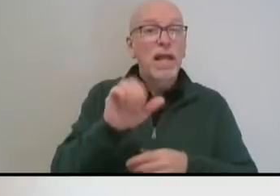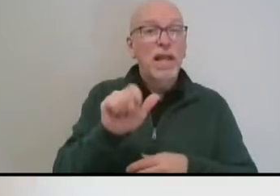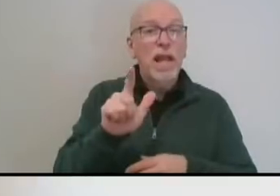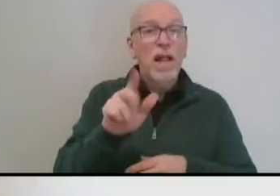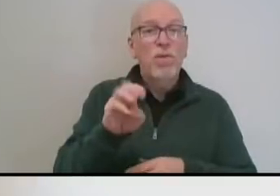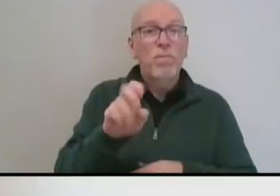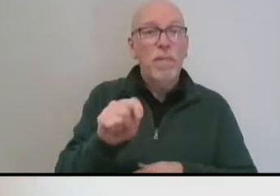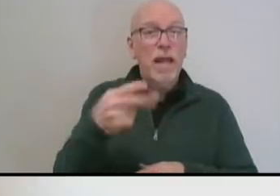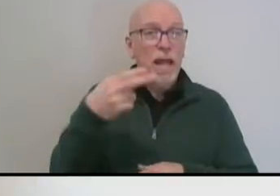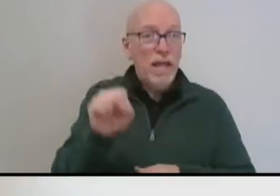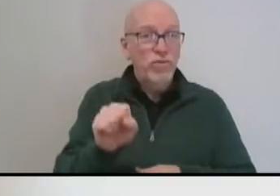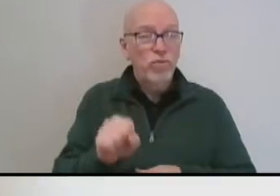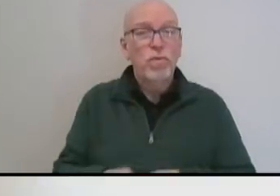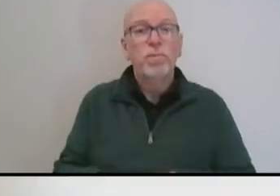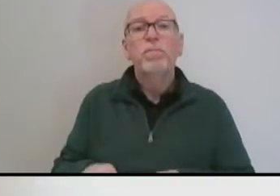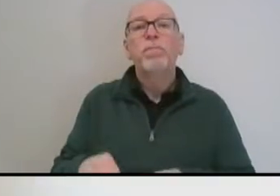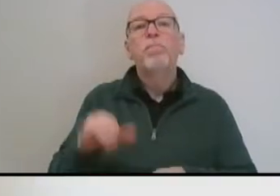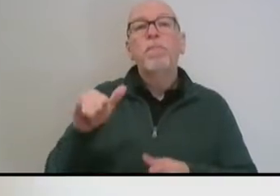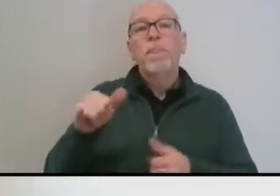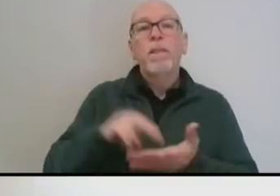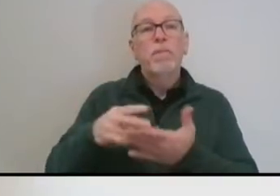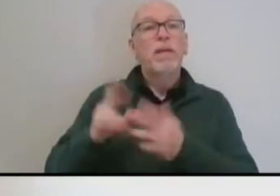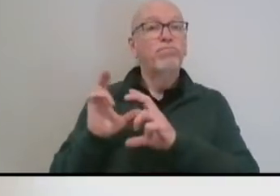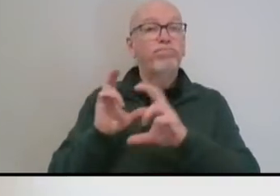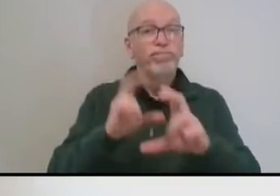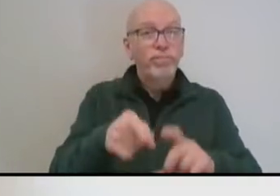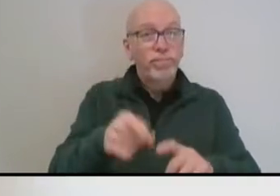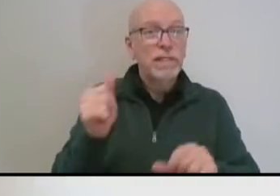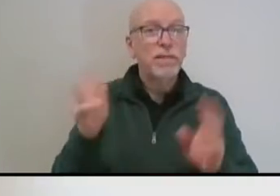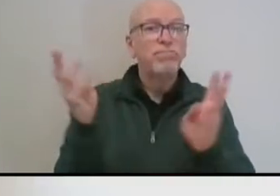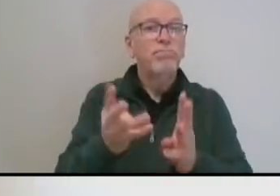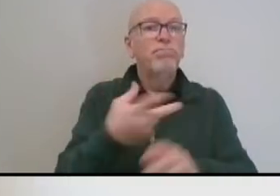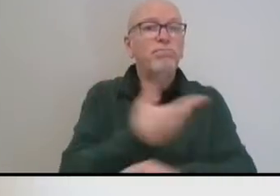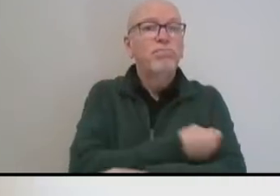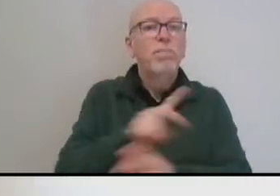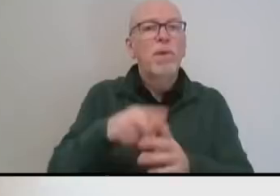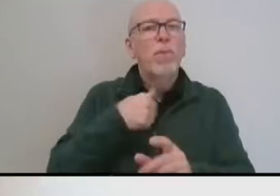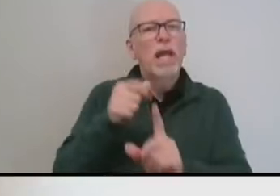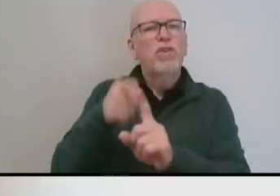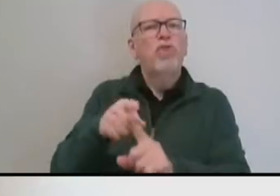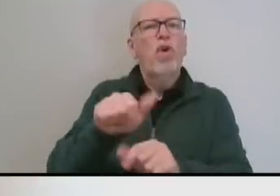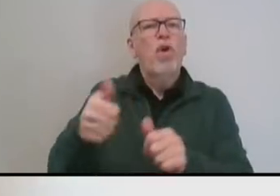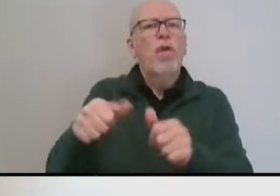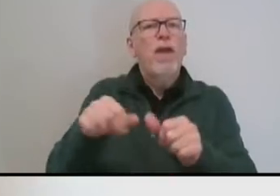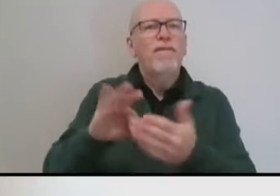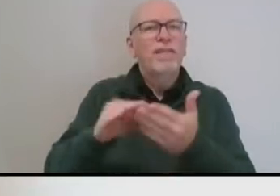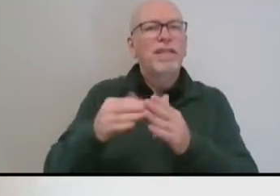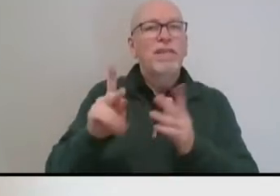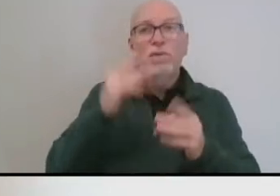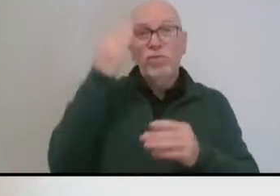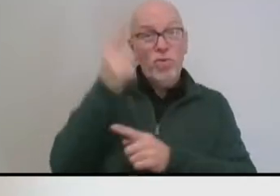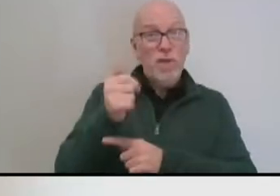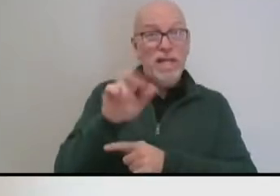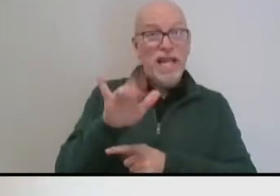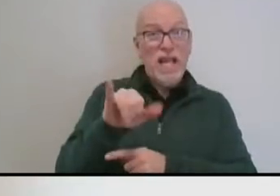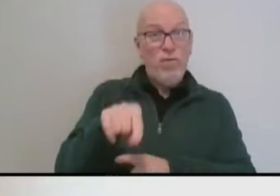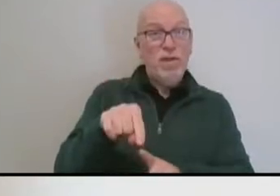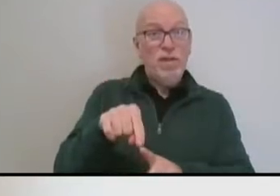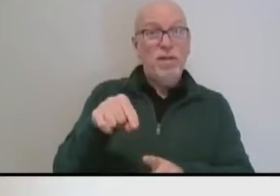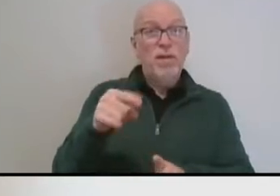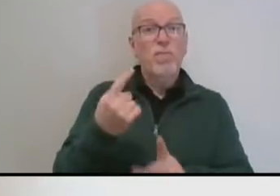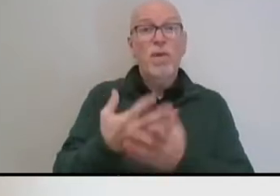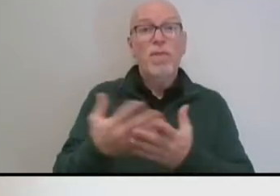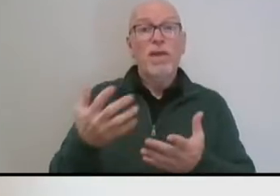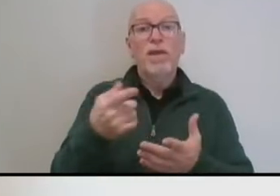that allows us also to target a different area of the city. As people know anything about Gary, one thing we are